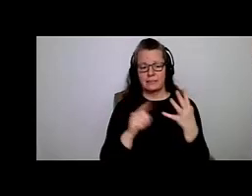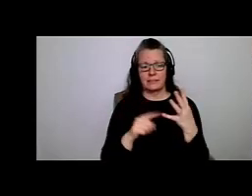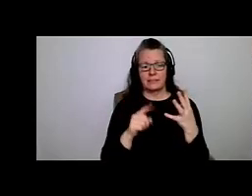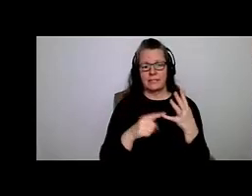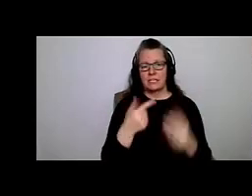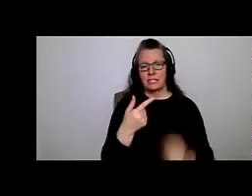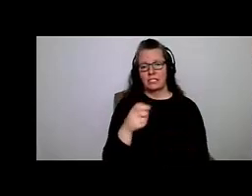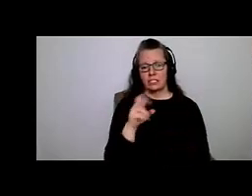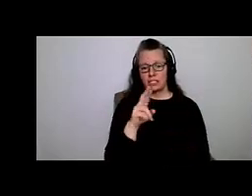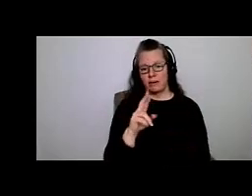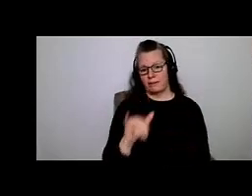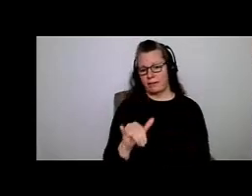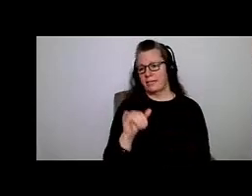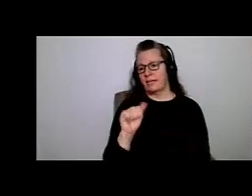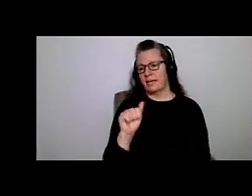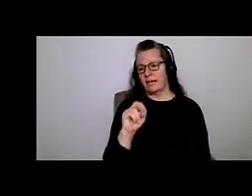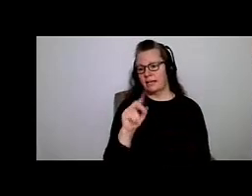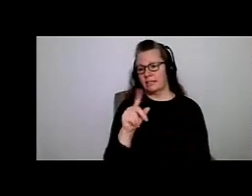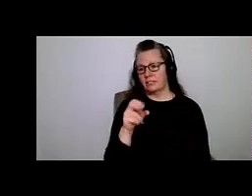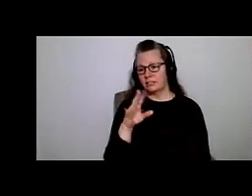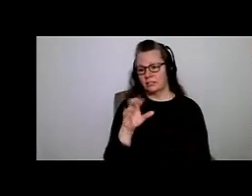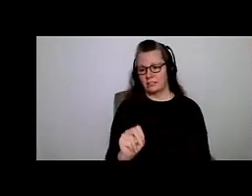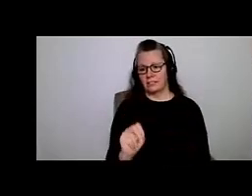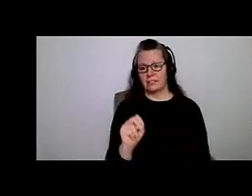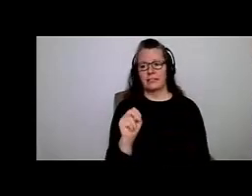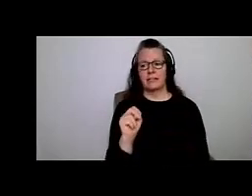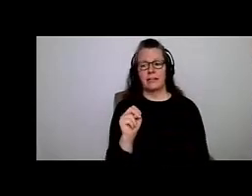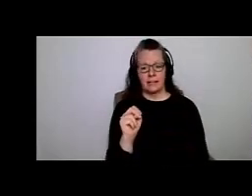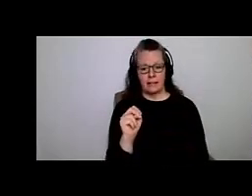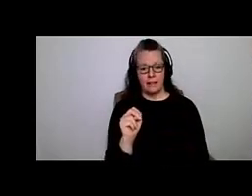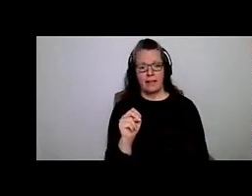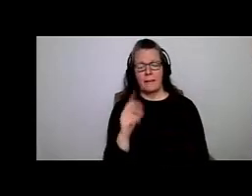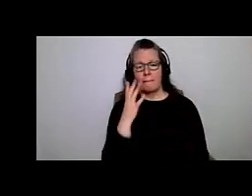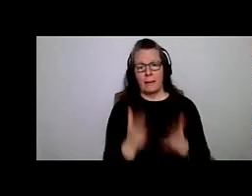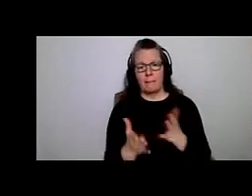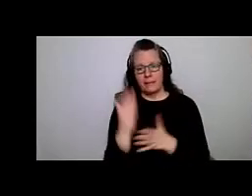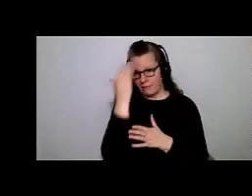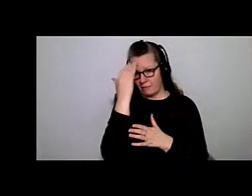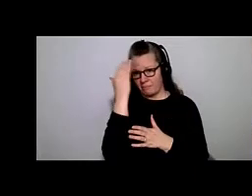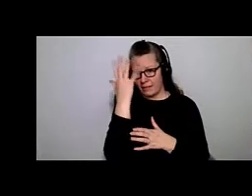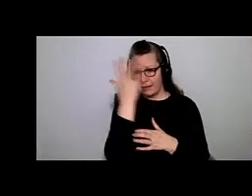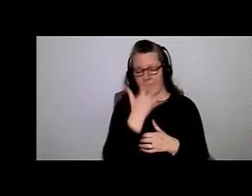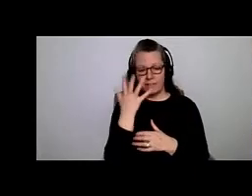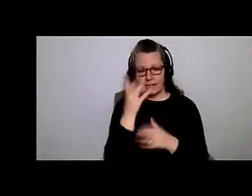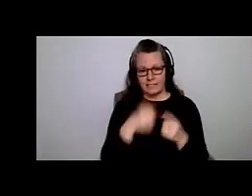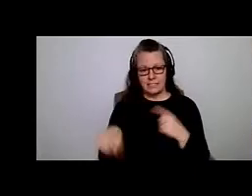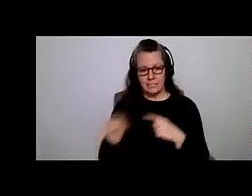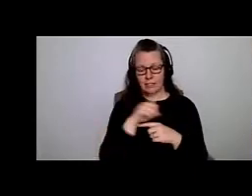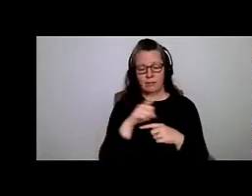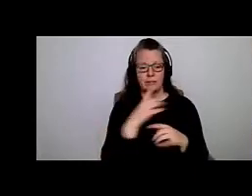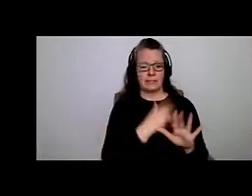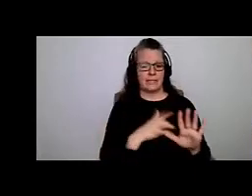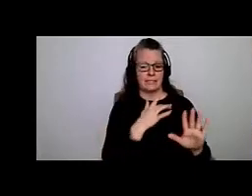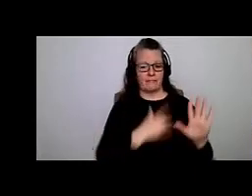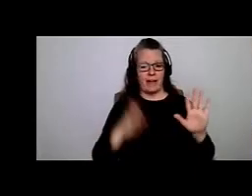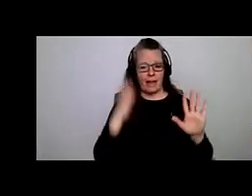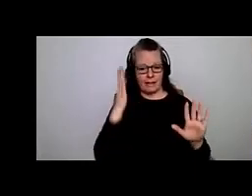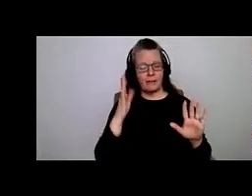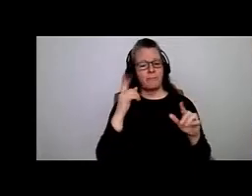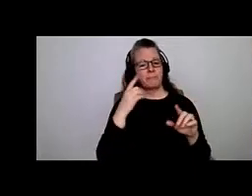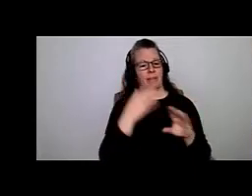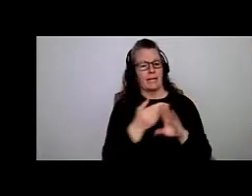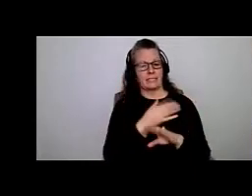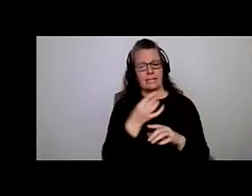Anderson, who's a PhD from Johns Hopkins. And he might be a familiar face to you because he's often testifying as an expert before Congress. So with that,